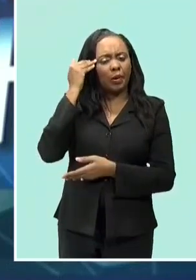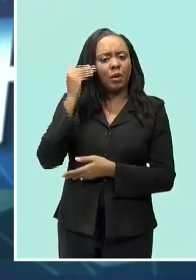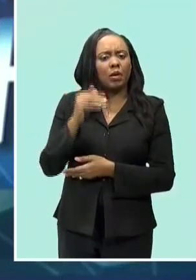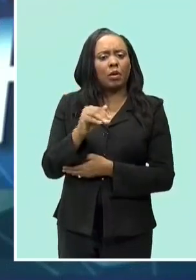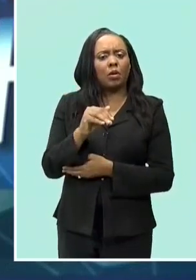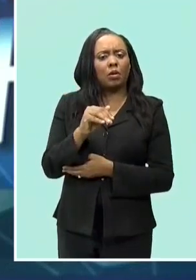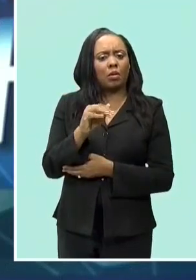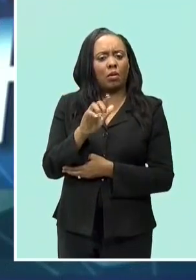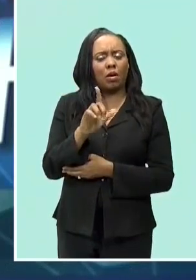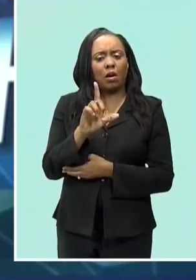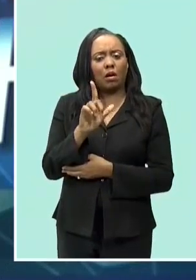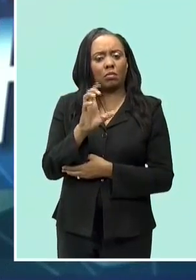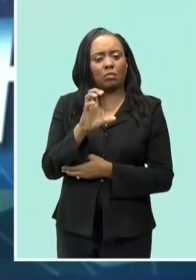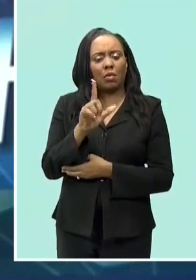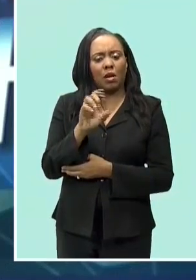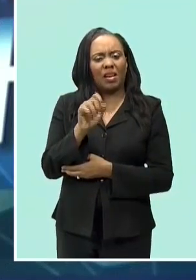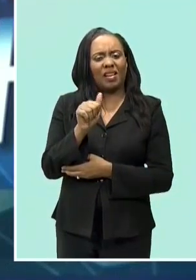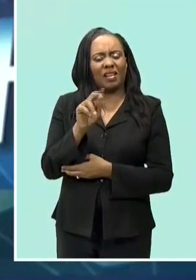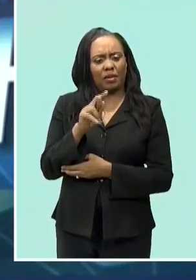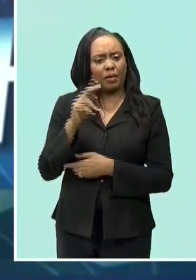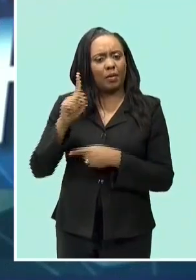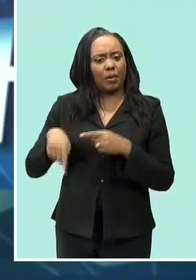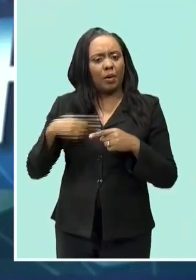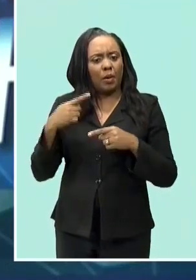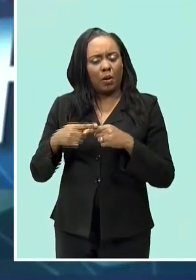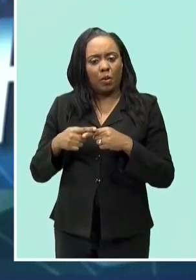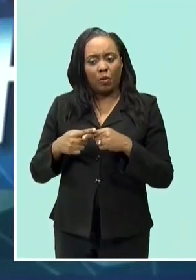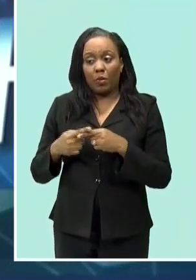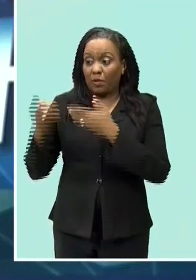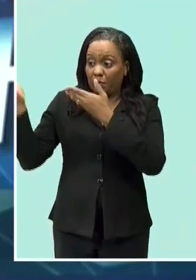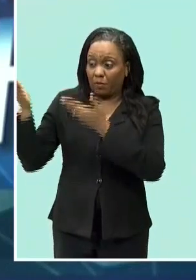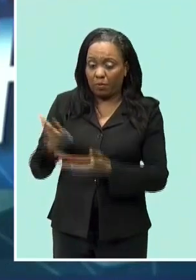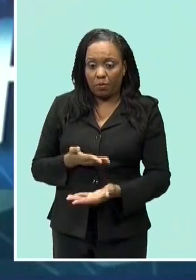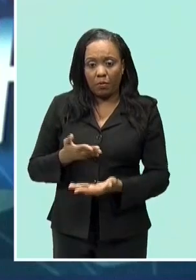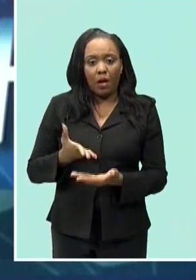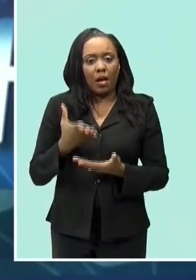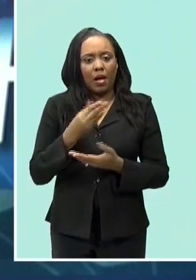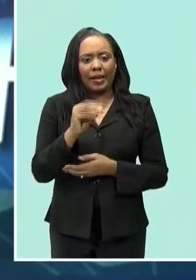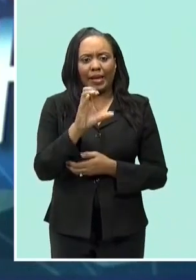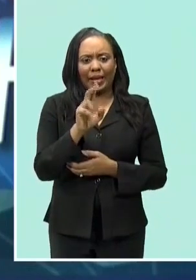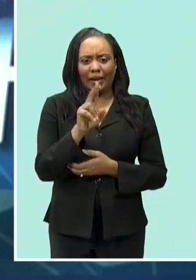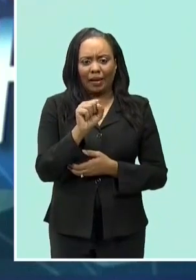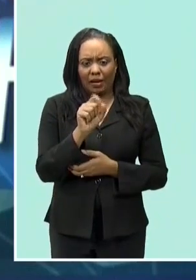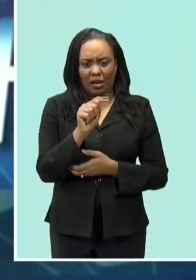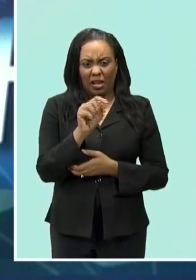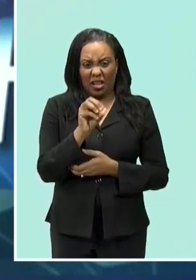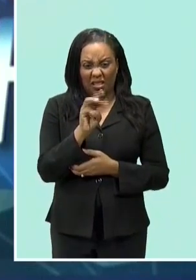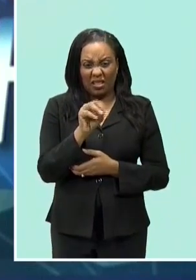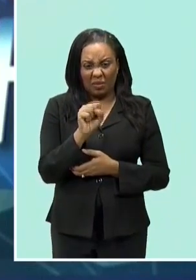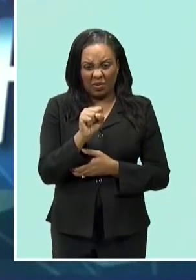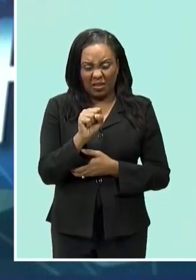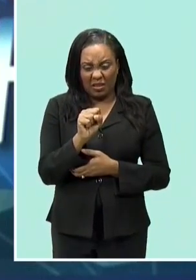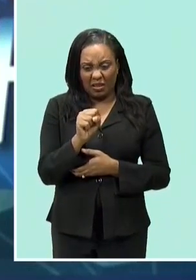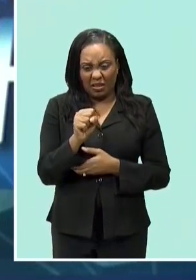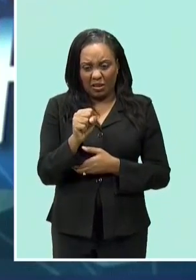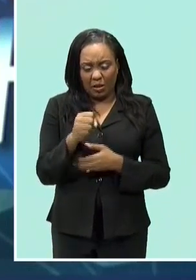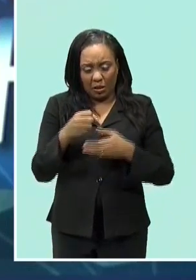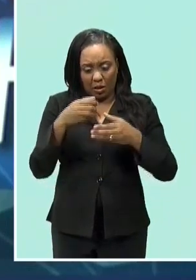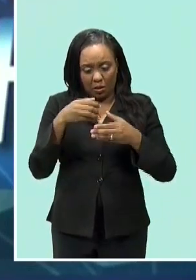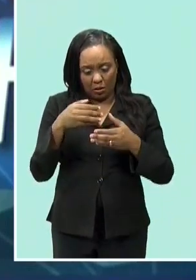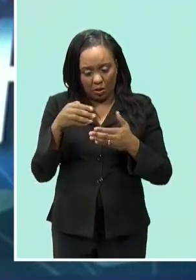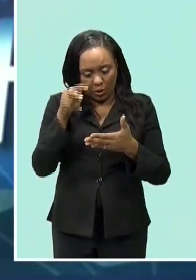that the ESW should be in place by year end. He says government is moving to implement the WTO Trade Facilitation